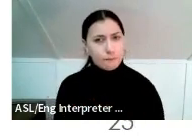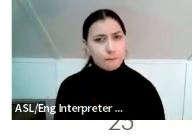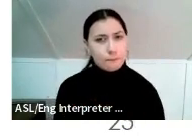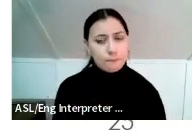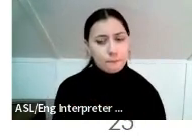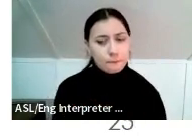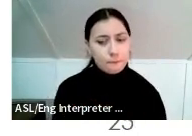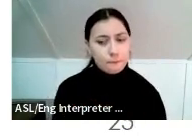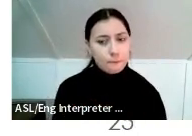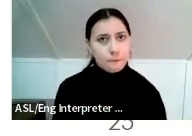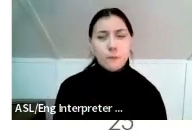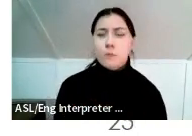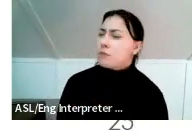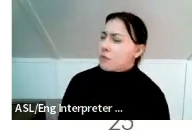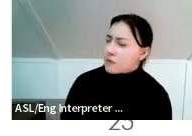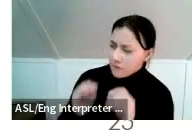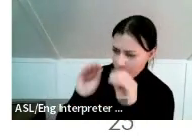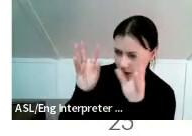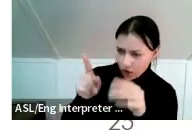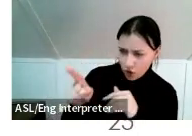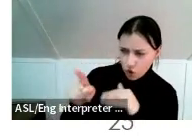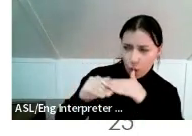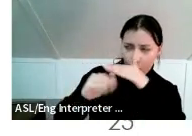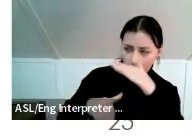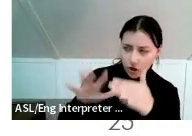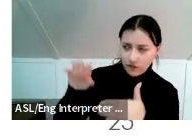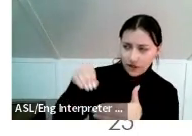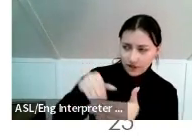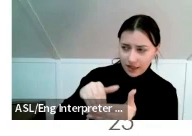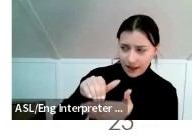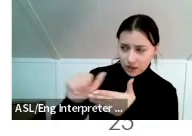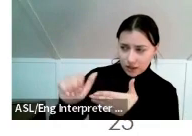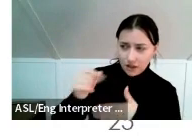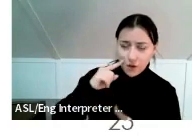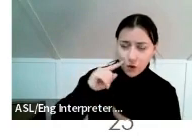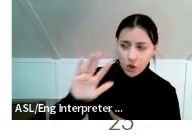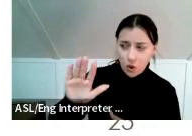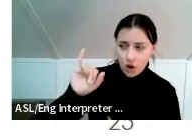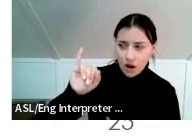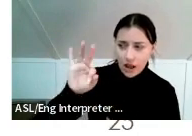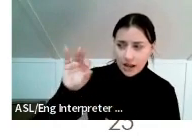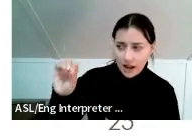If you are under $50,000 on your 990 EZ,